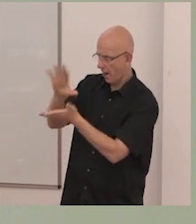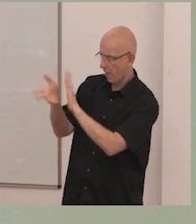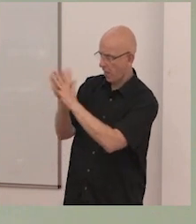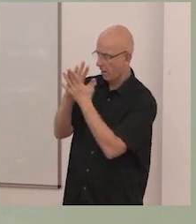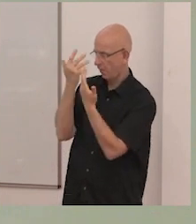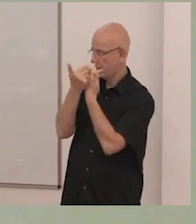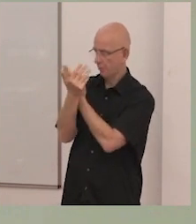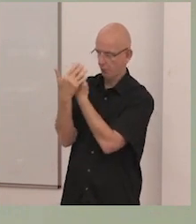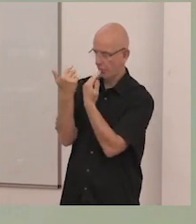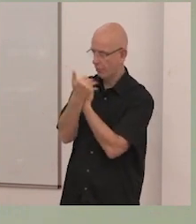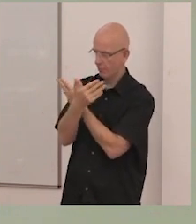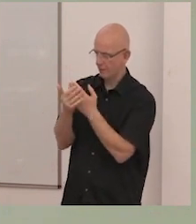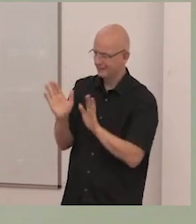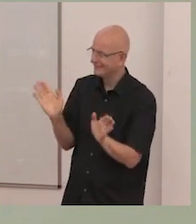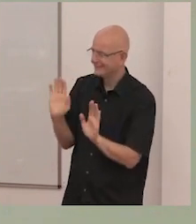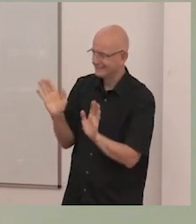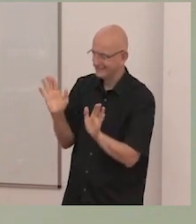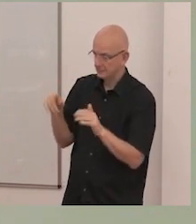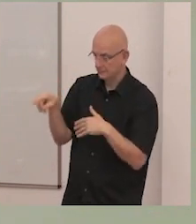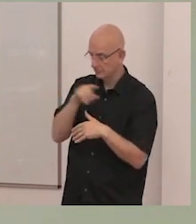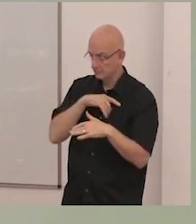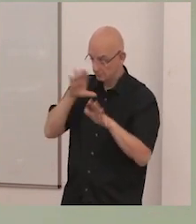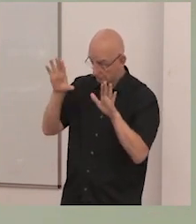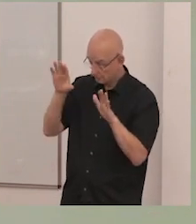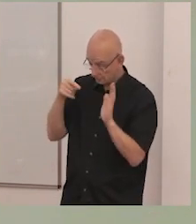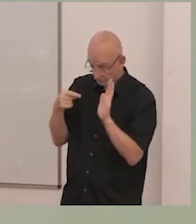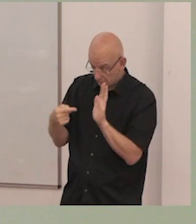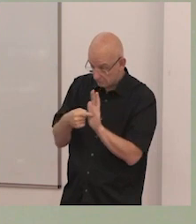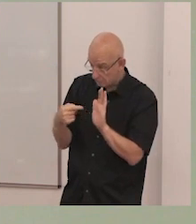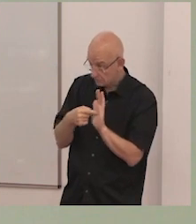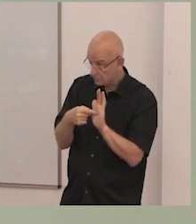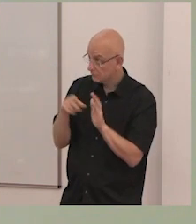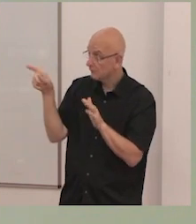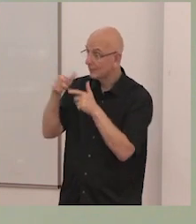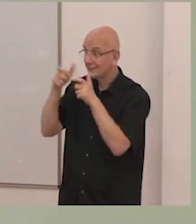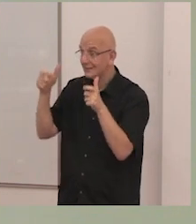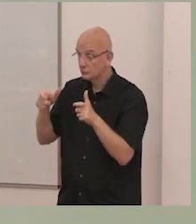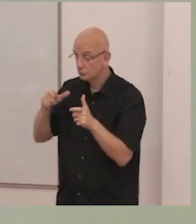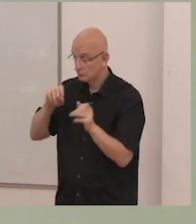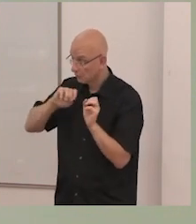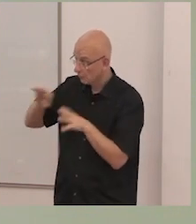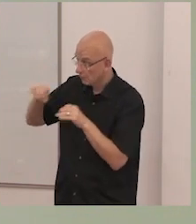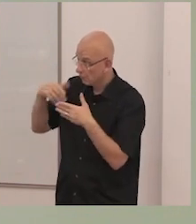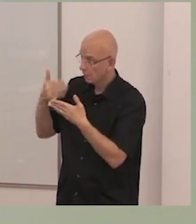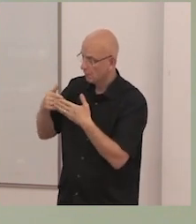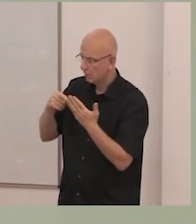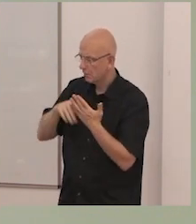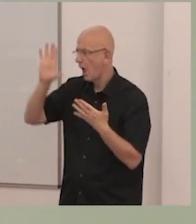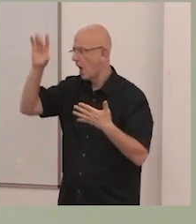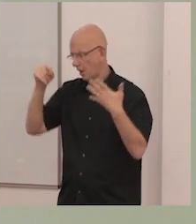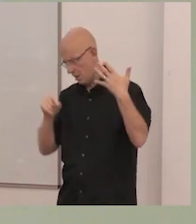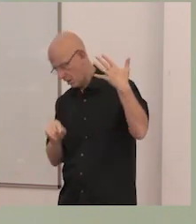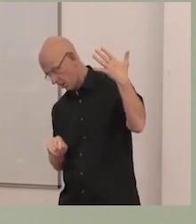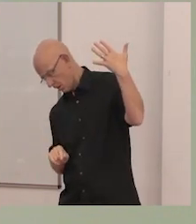about institutions, about exceptions, about last resort. And the